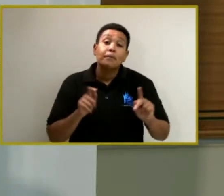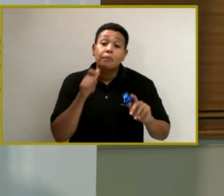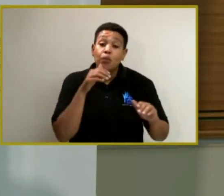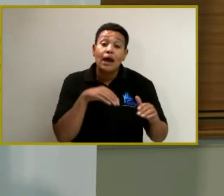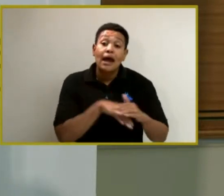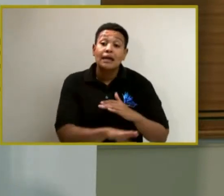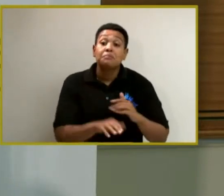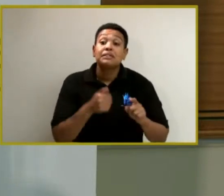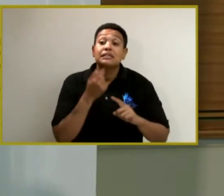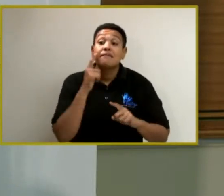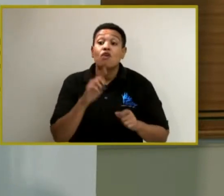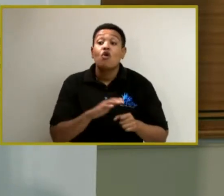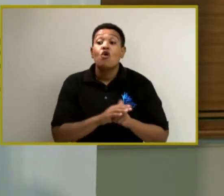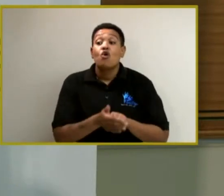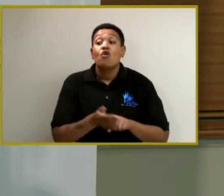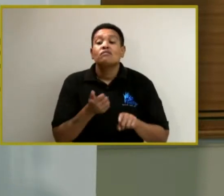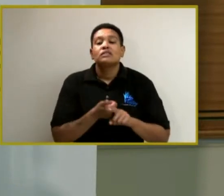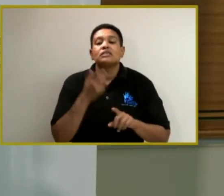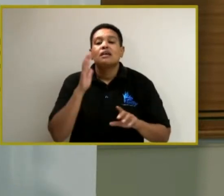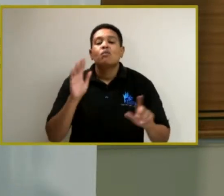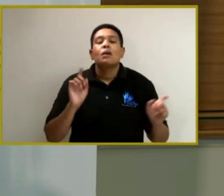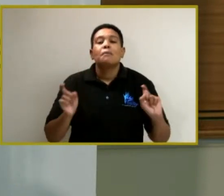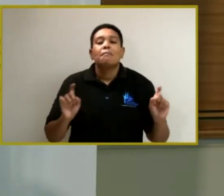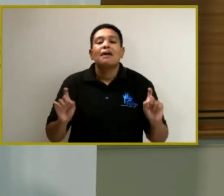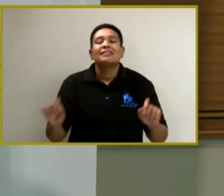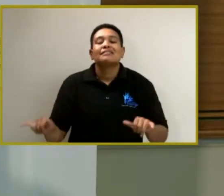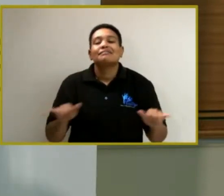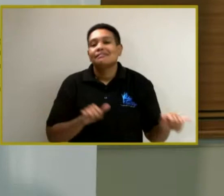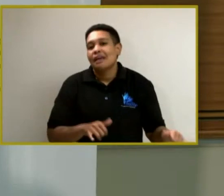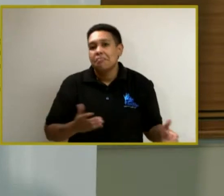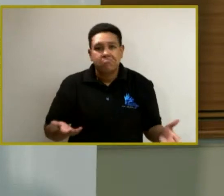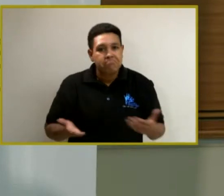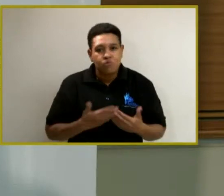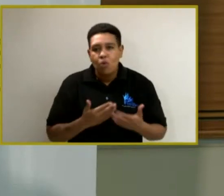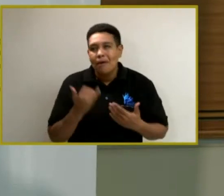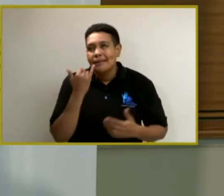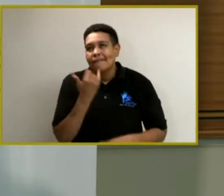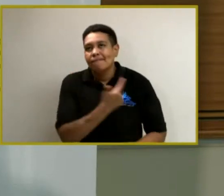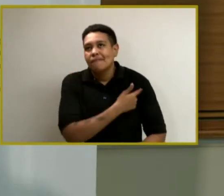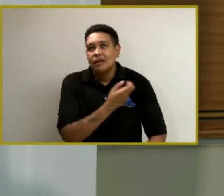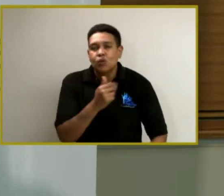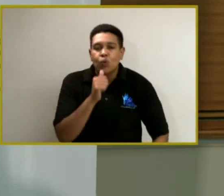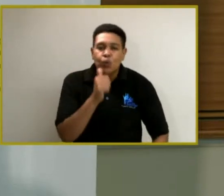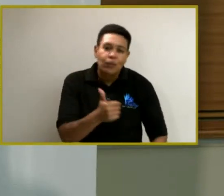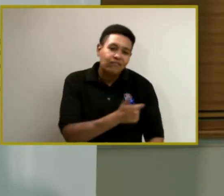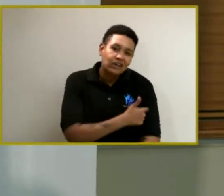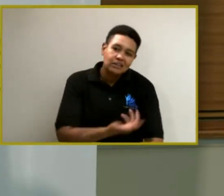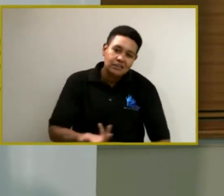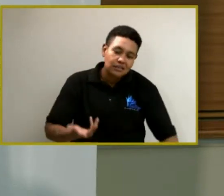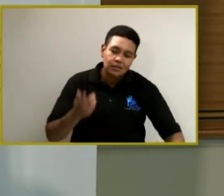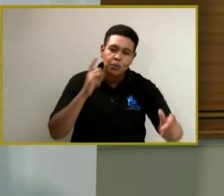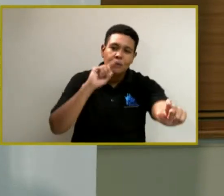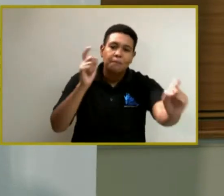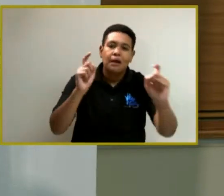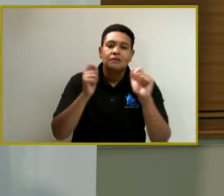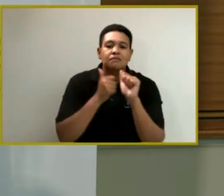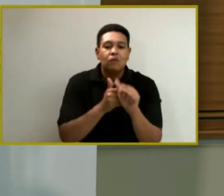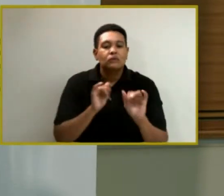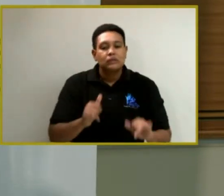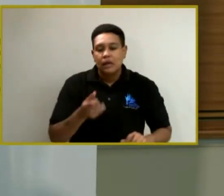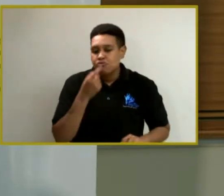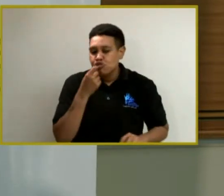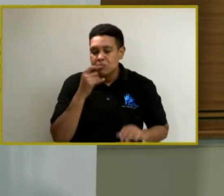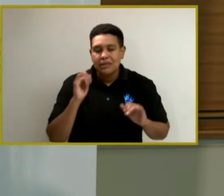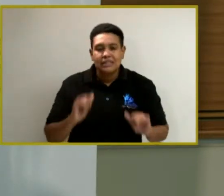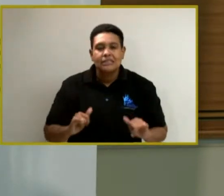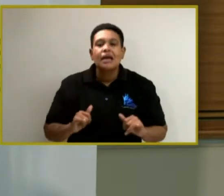admitted for COVID would be managed accordingly, according to our treatment protocol. Clinical protocols are